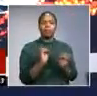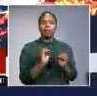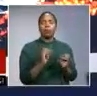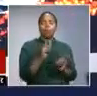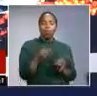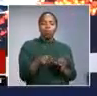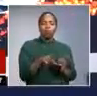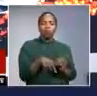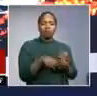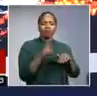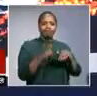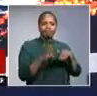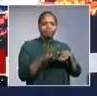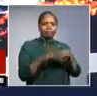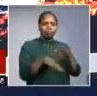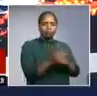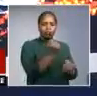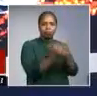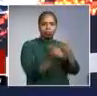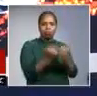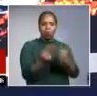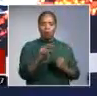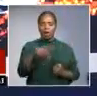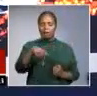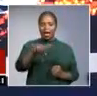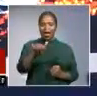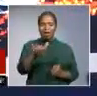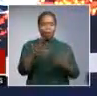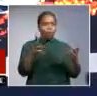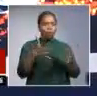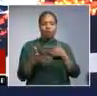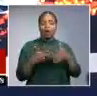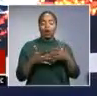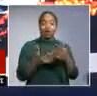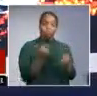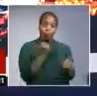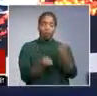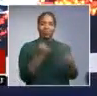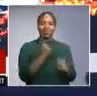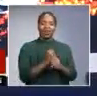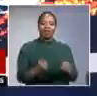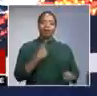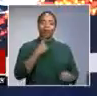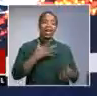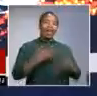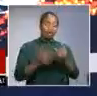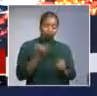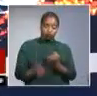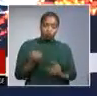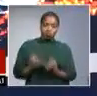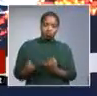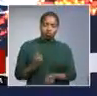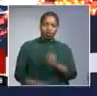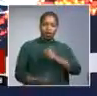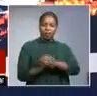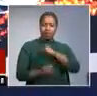been charged or formally brought by the NPA or the National Prosecuting Authority to any court of law to answer for any wrongdoing in the city of Tshwane